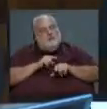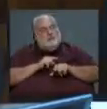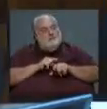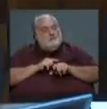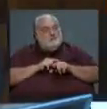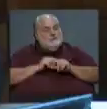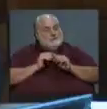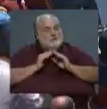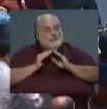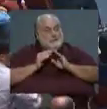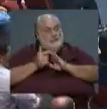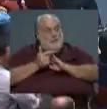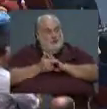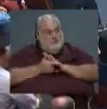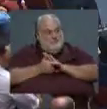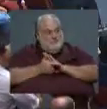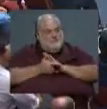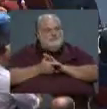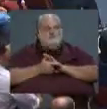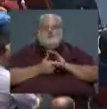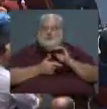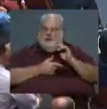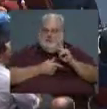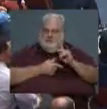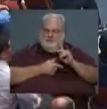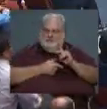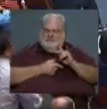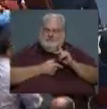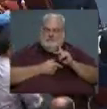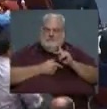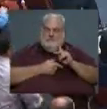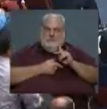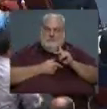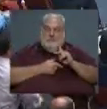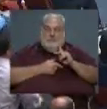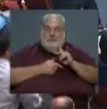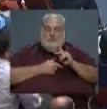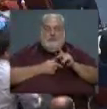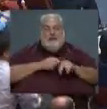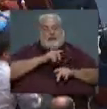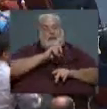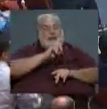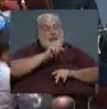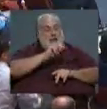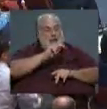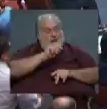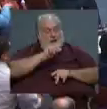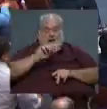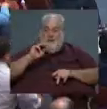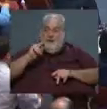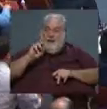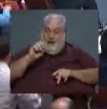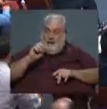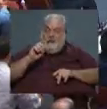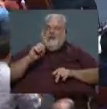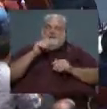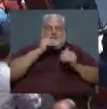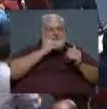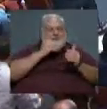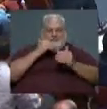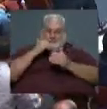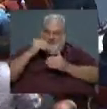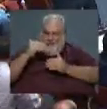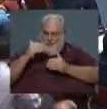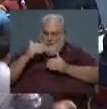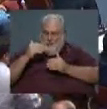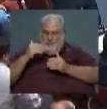ordinance? Mm-hmm. Okay. Yeah, I mean, that okay. So, Dana and Mike, thank you. I presume that part